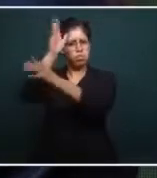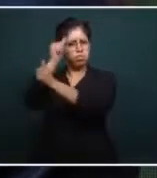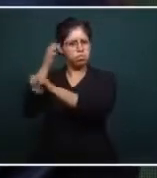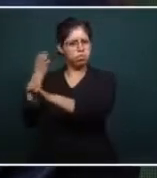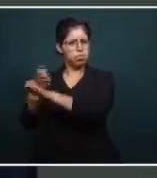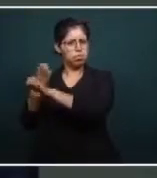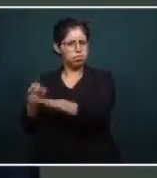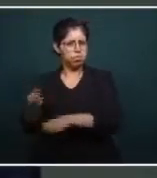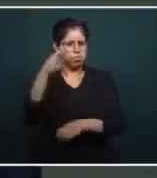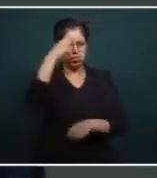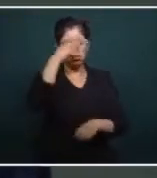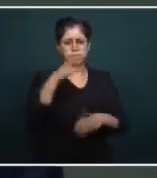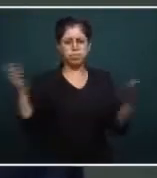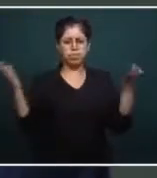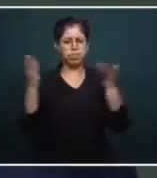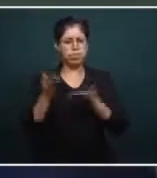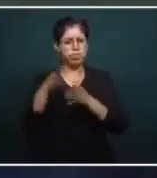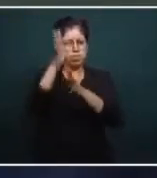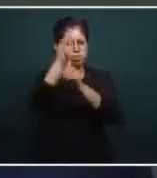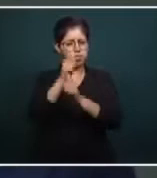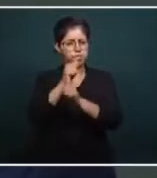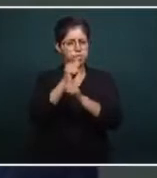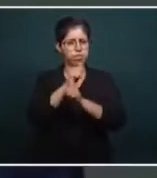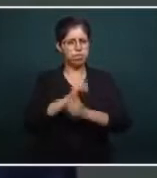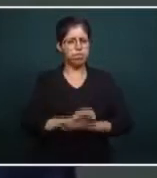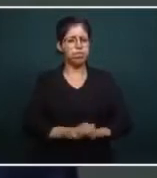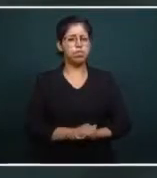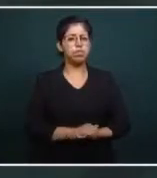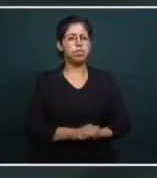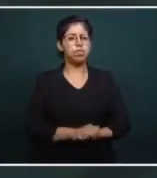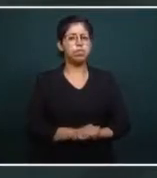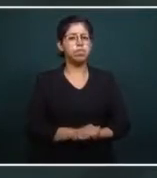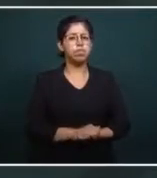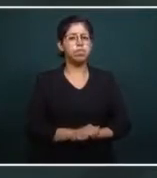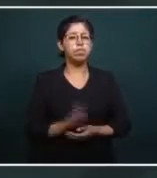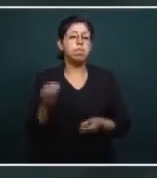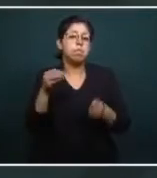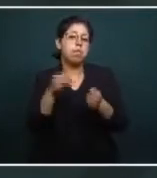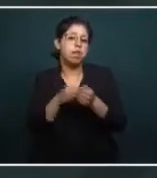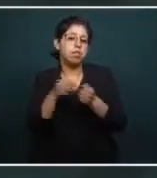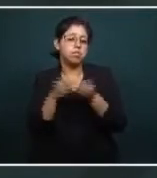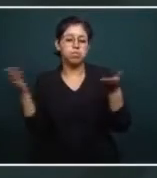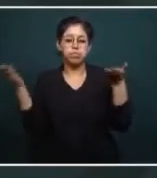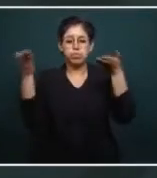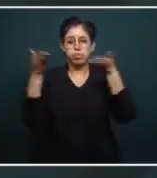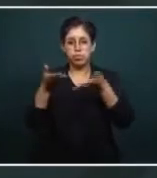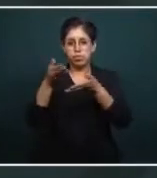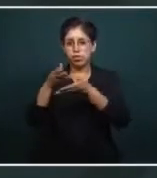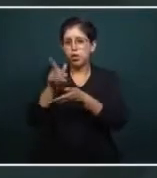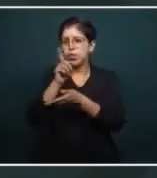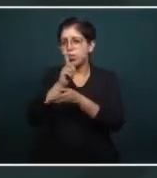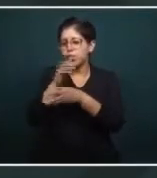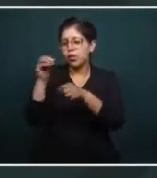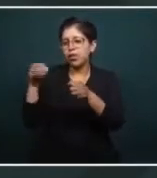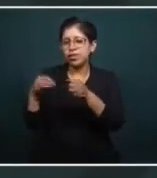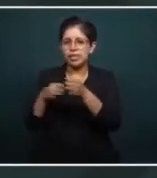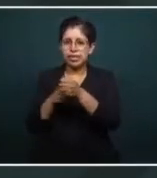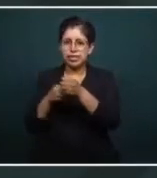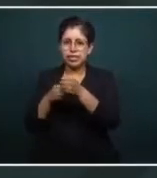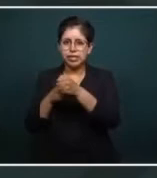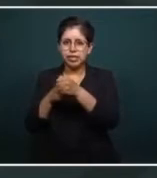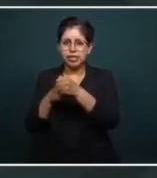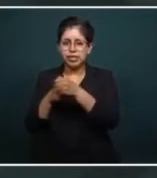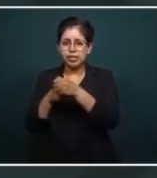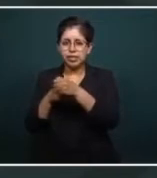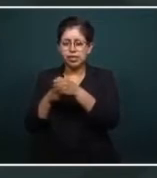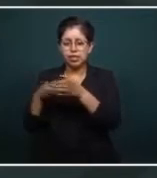agreement, inclusive including confidencial, that was confidential, clandestino, that was